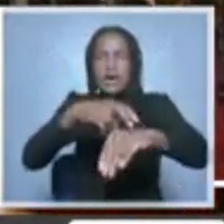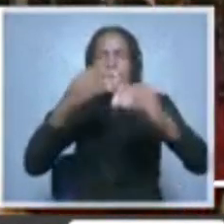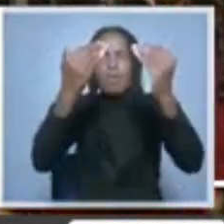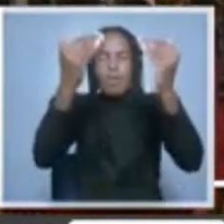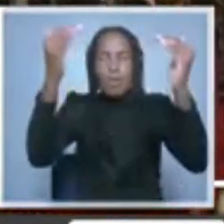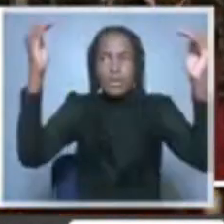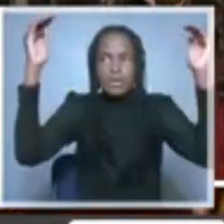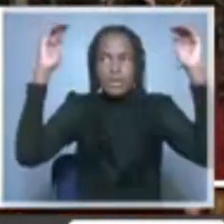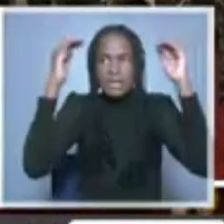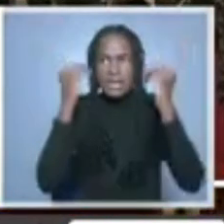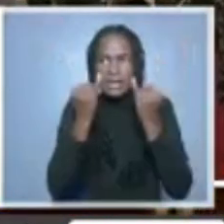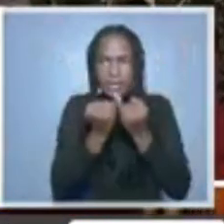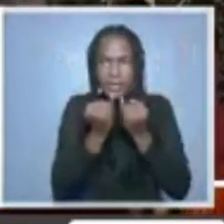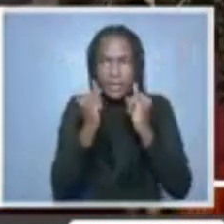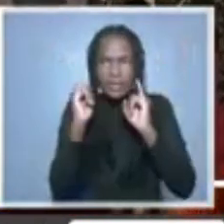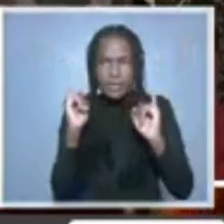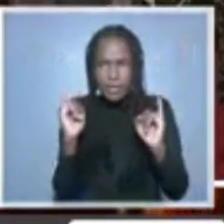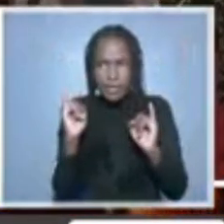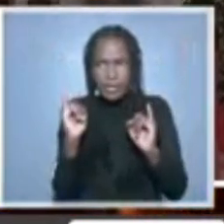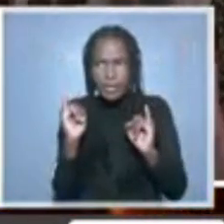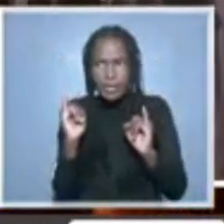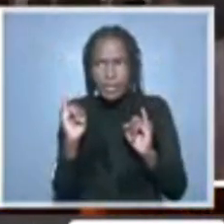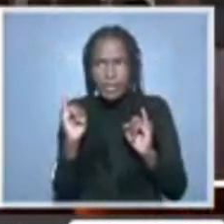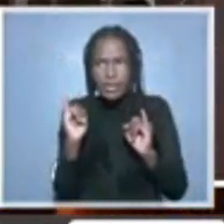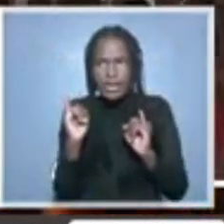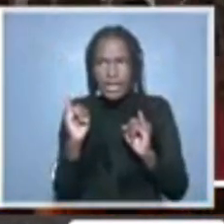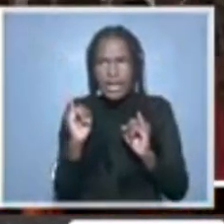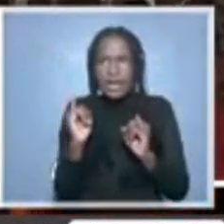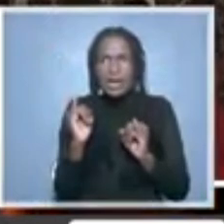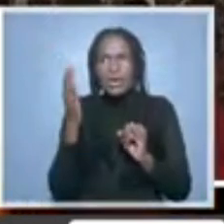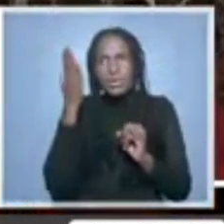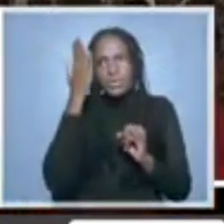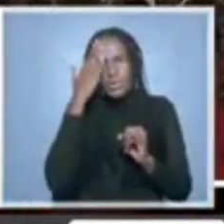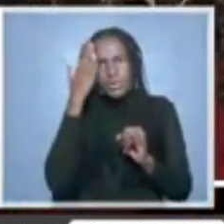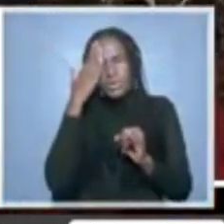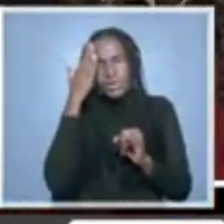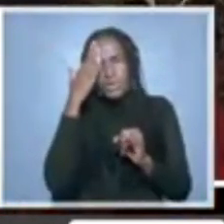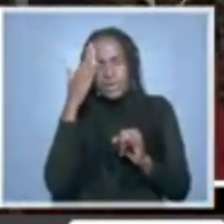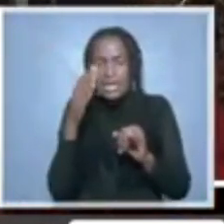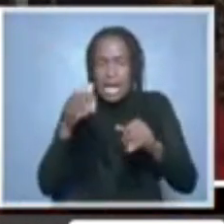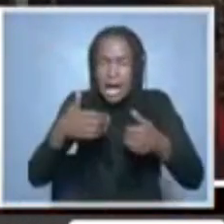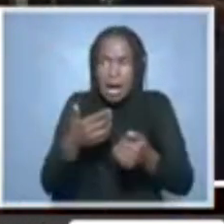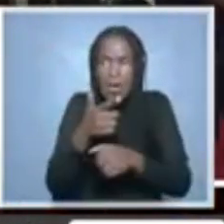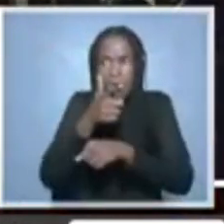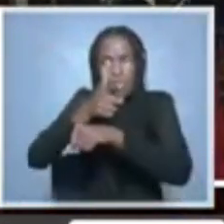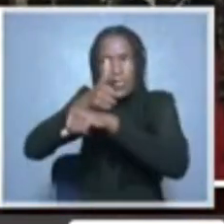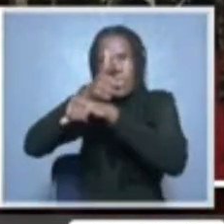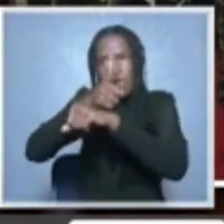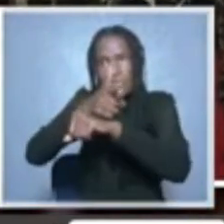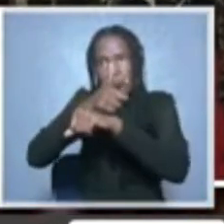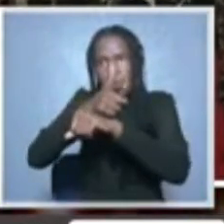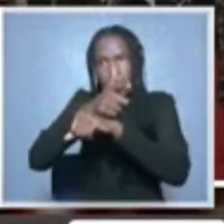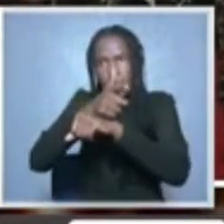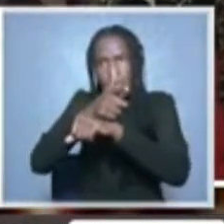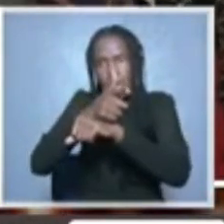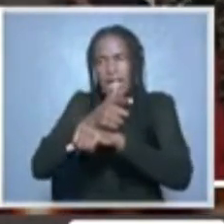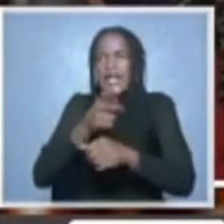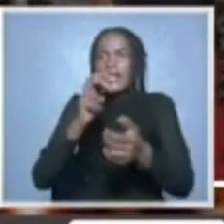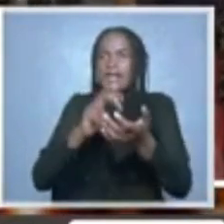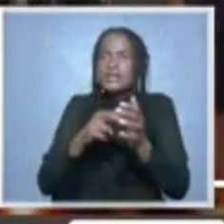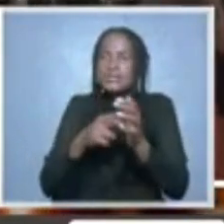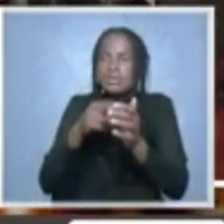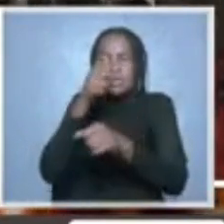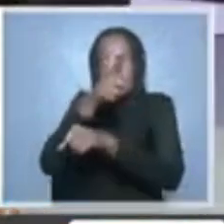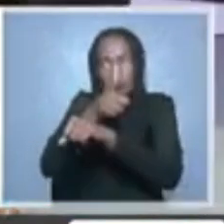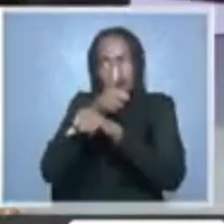expected from us. That will be a controlled environment, so it will make broadcasting relatively stable, very